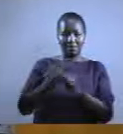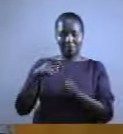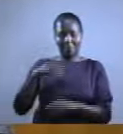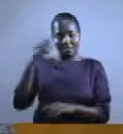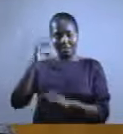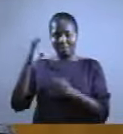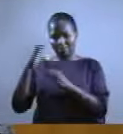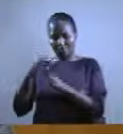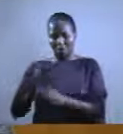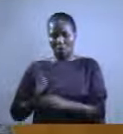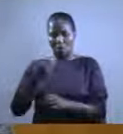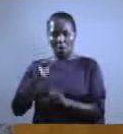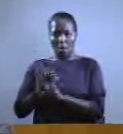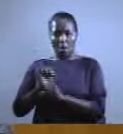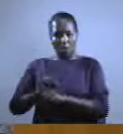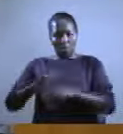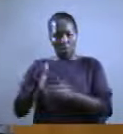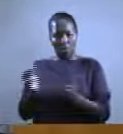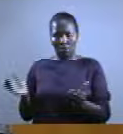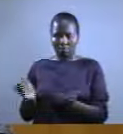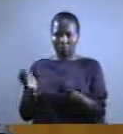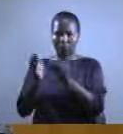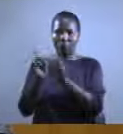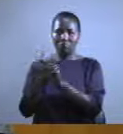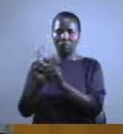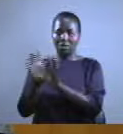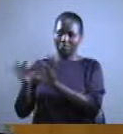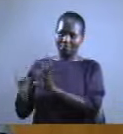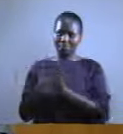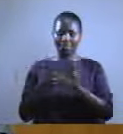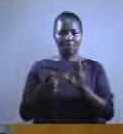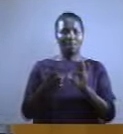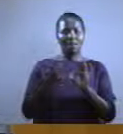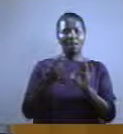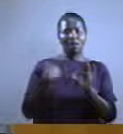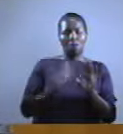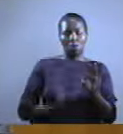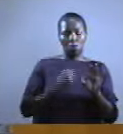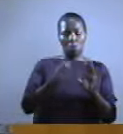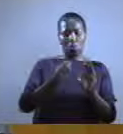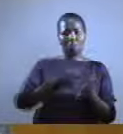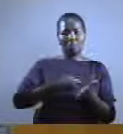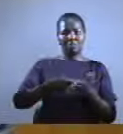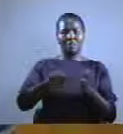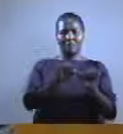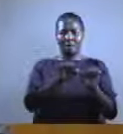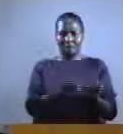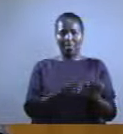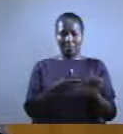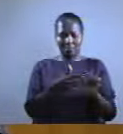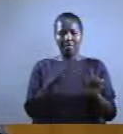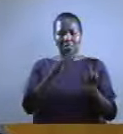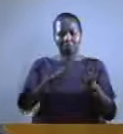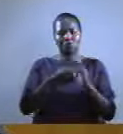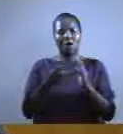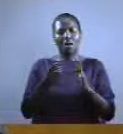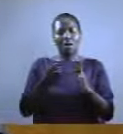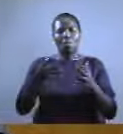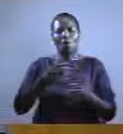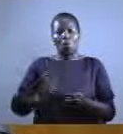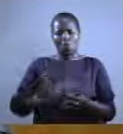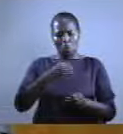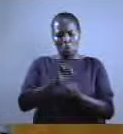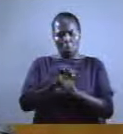youth unemployment, and the programs that fall under the Youth Employment Accord address other factors that cause youth unemployment.